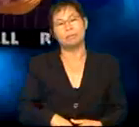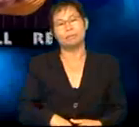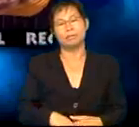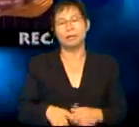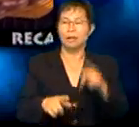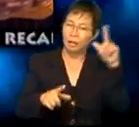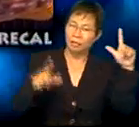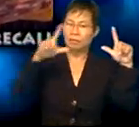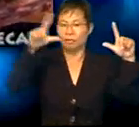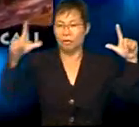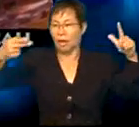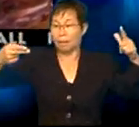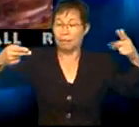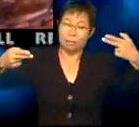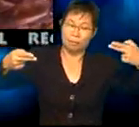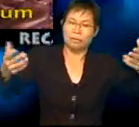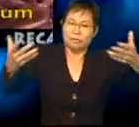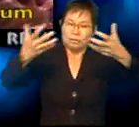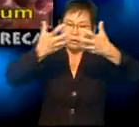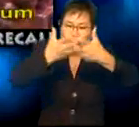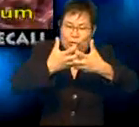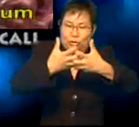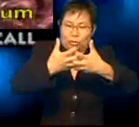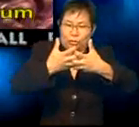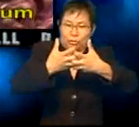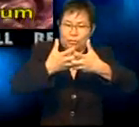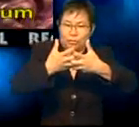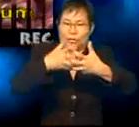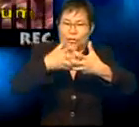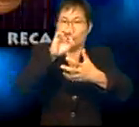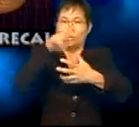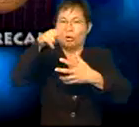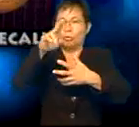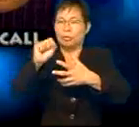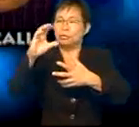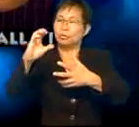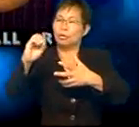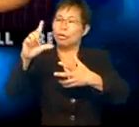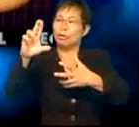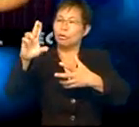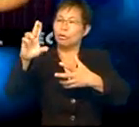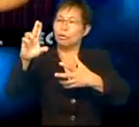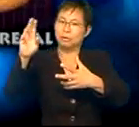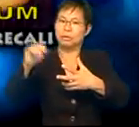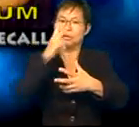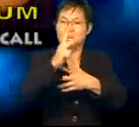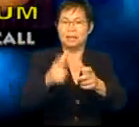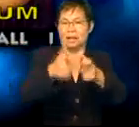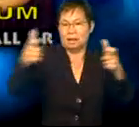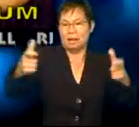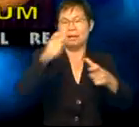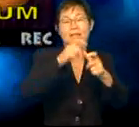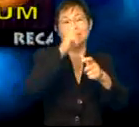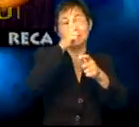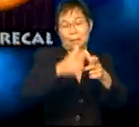The left and right hemispheres are joined by the corpus callosum. The second largest part of the brain is